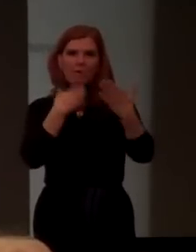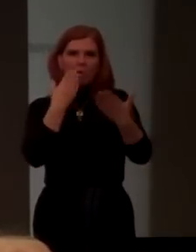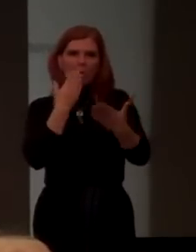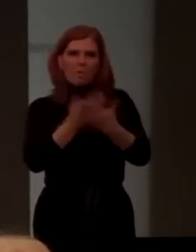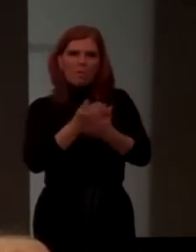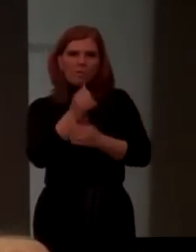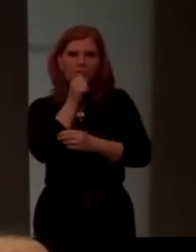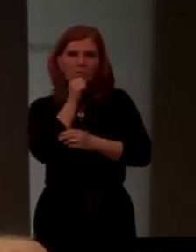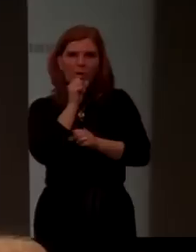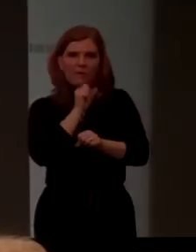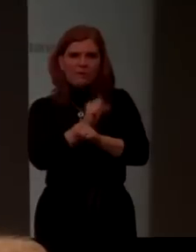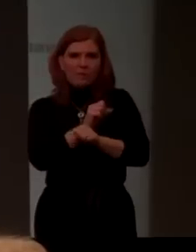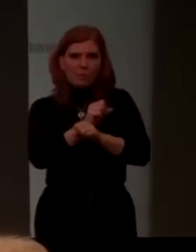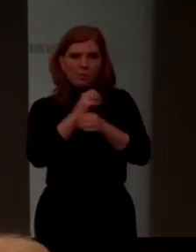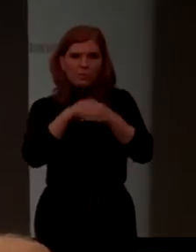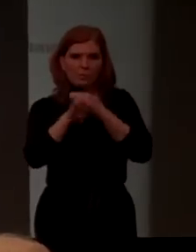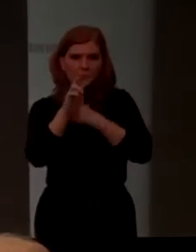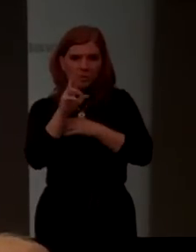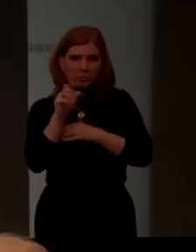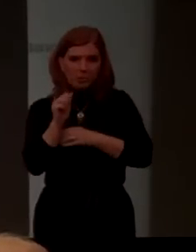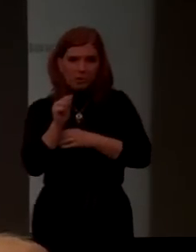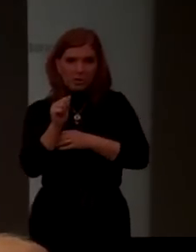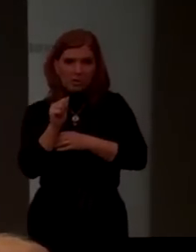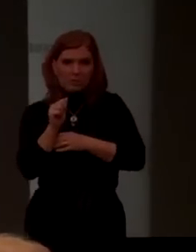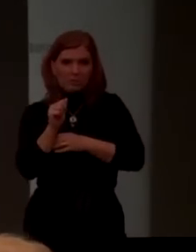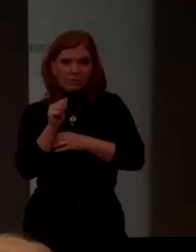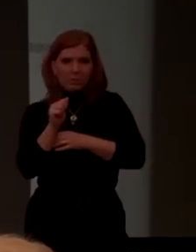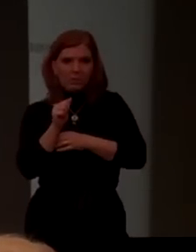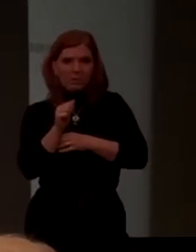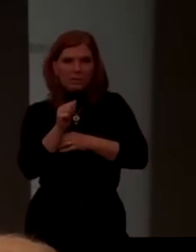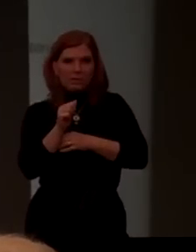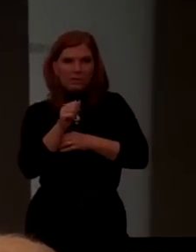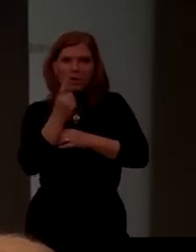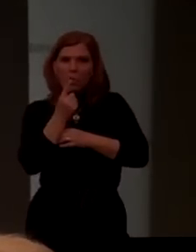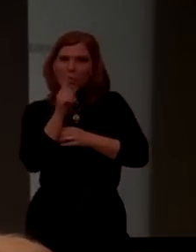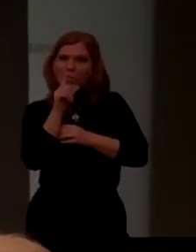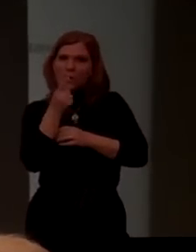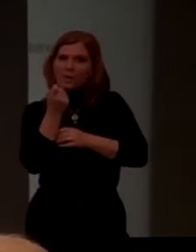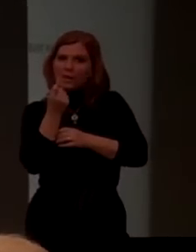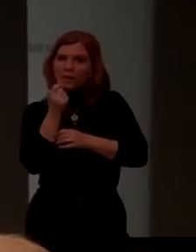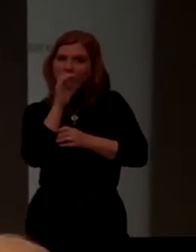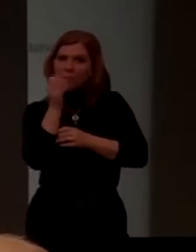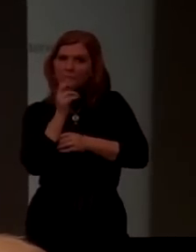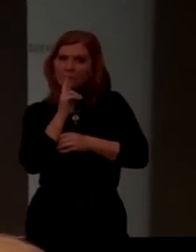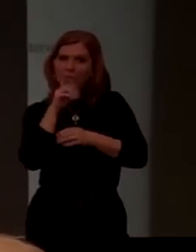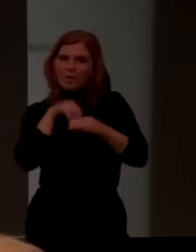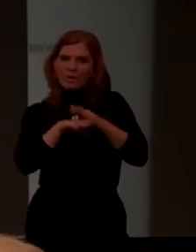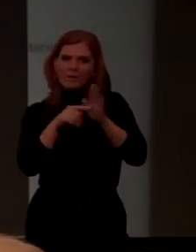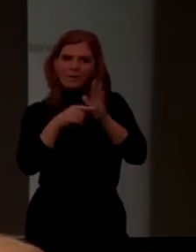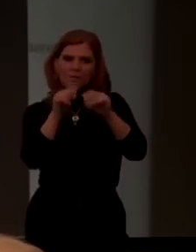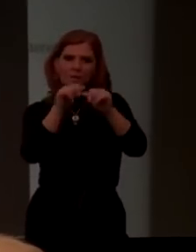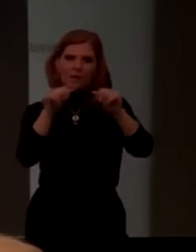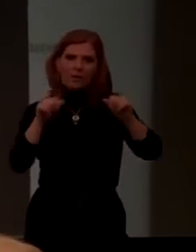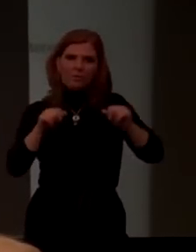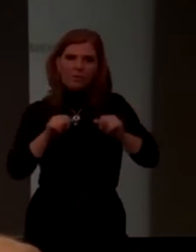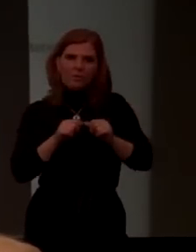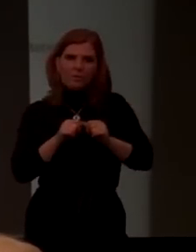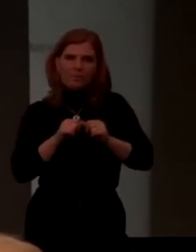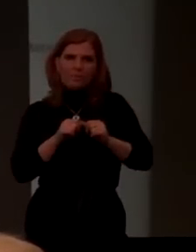the private employers in West Virginia, only 11% are in this area.